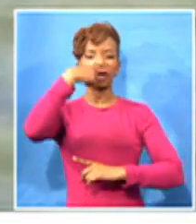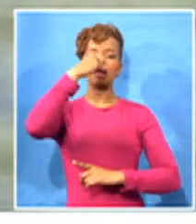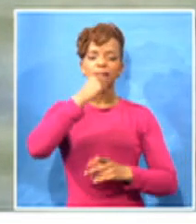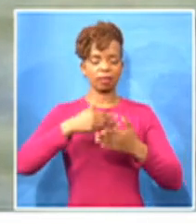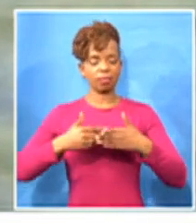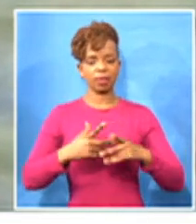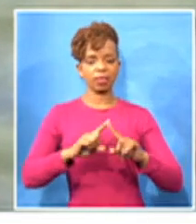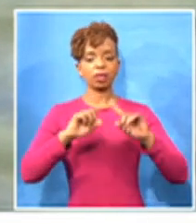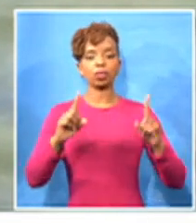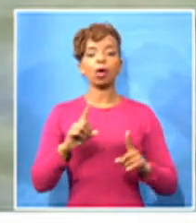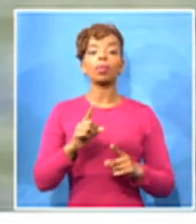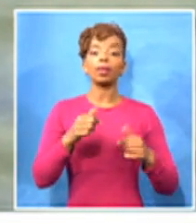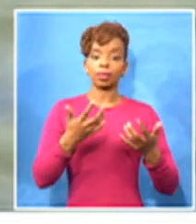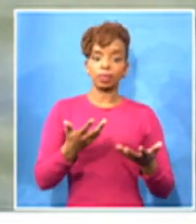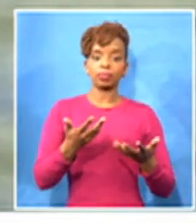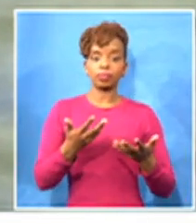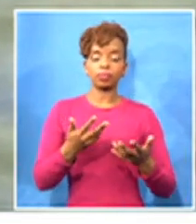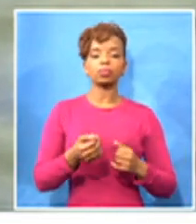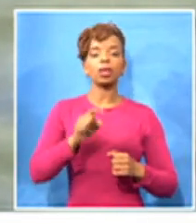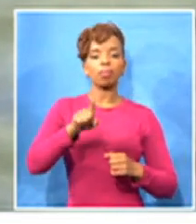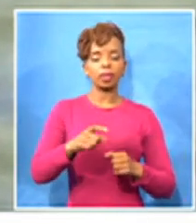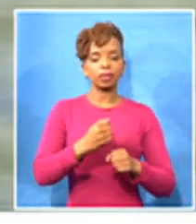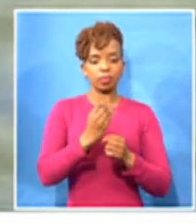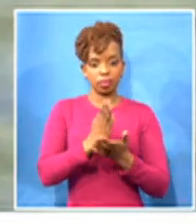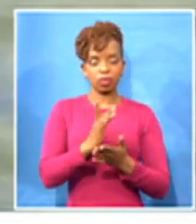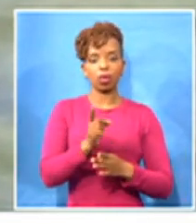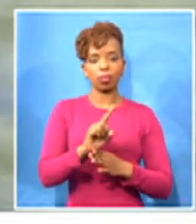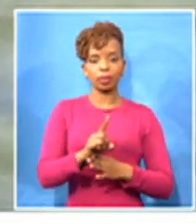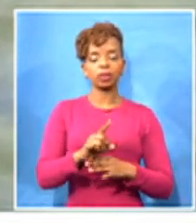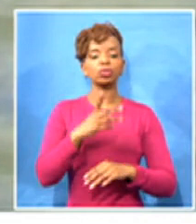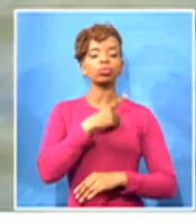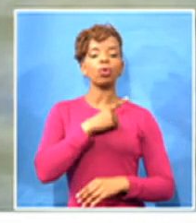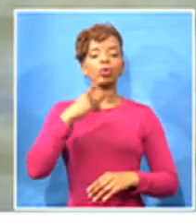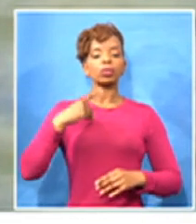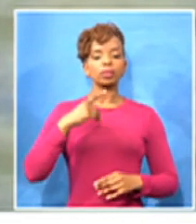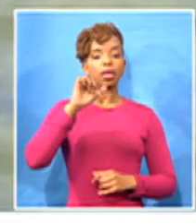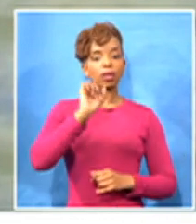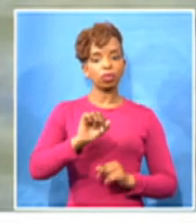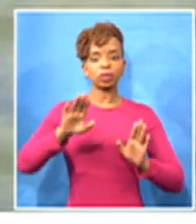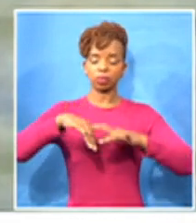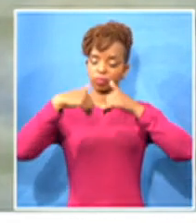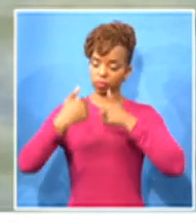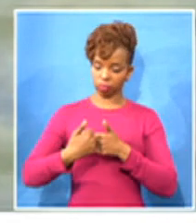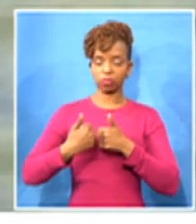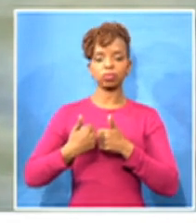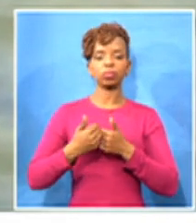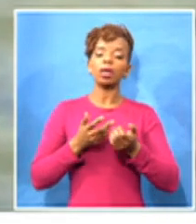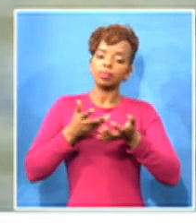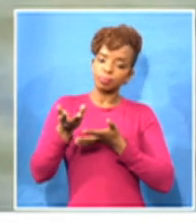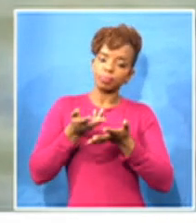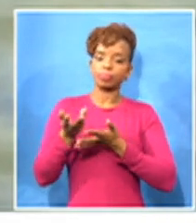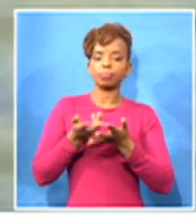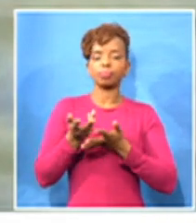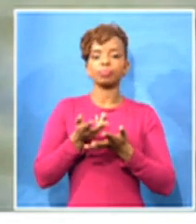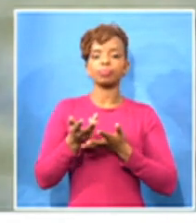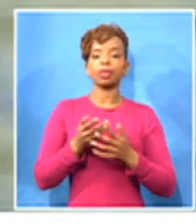view. Have a consultation with your physician, someone who is medically trained, to ensure that you are taking